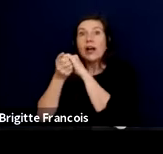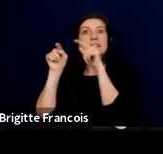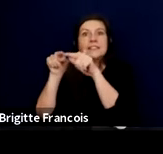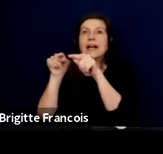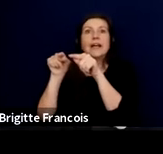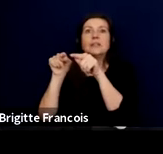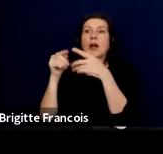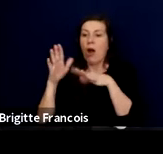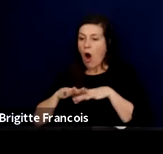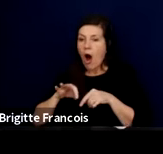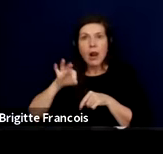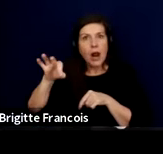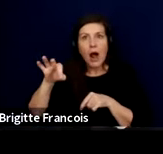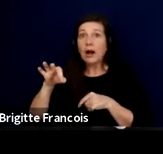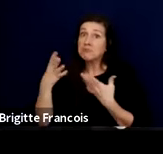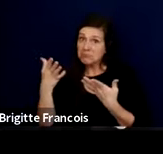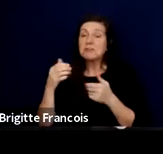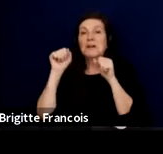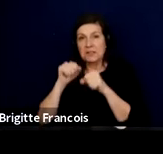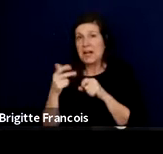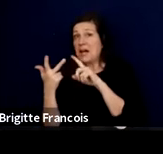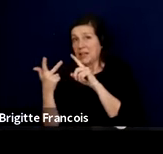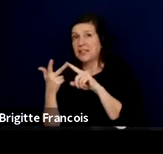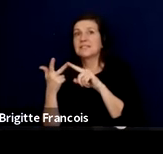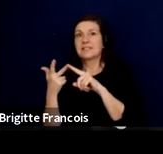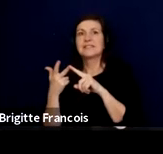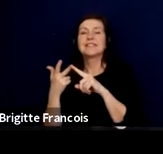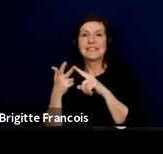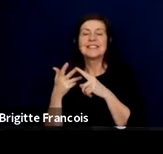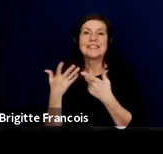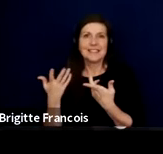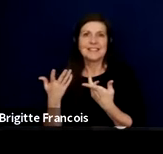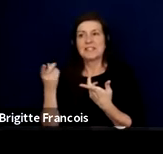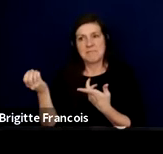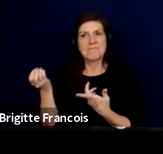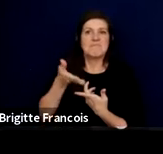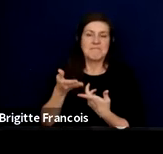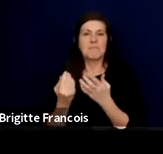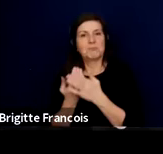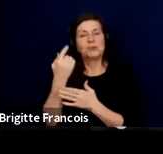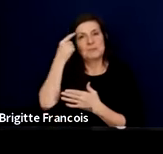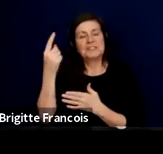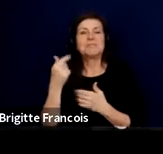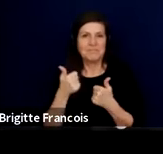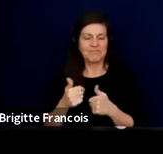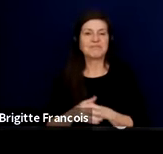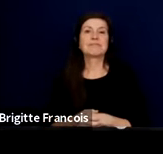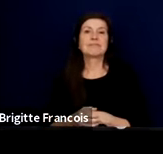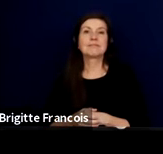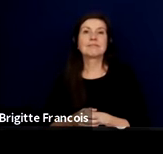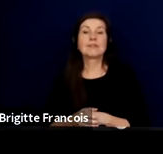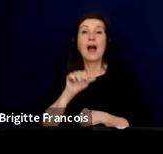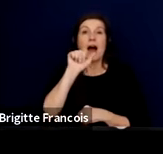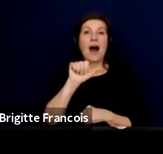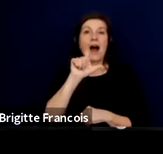be online, that you actually can come to a place as well. It's very interesting take on it. I saw Alina raising her